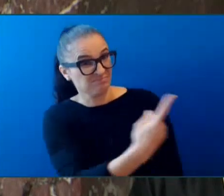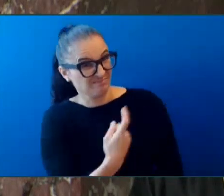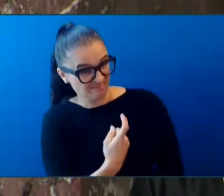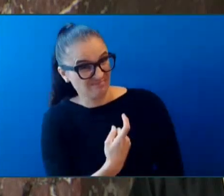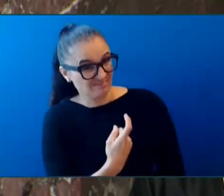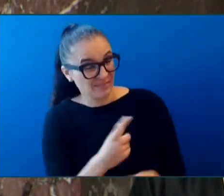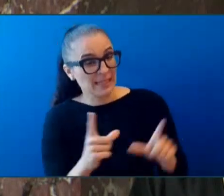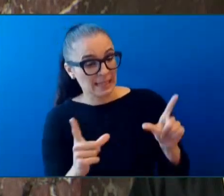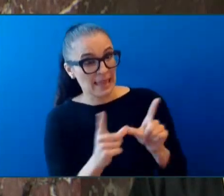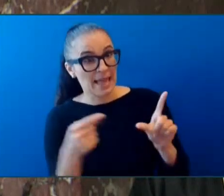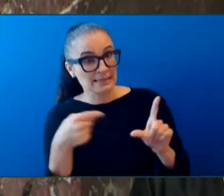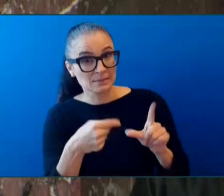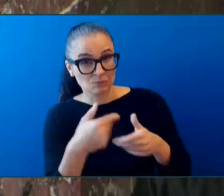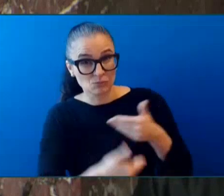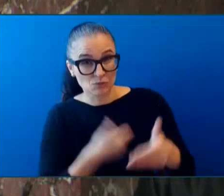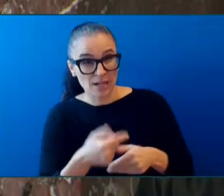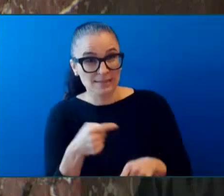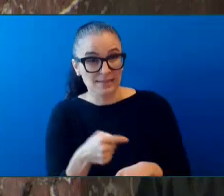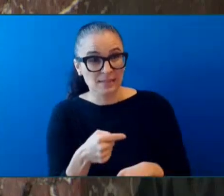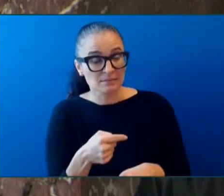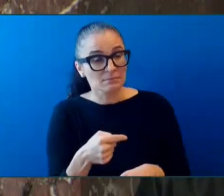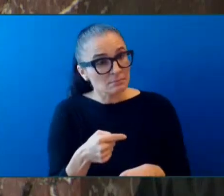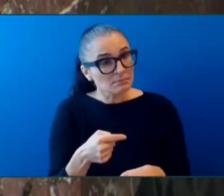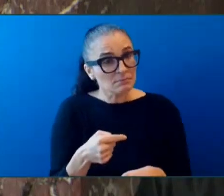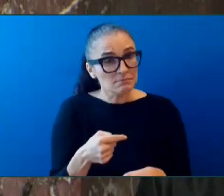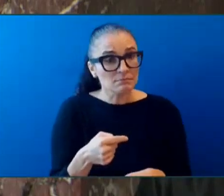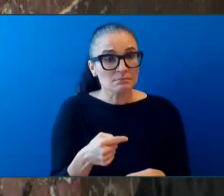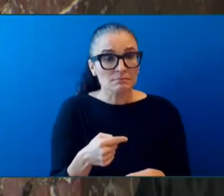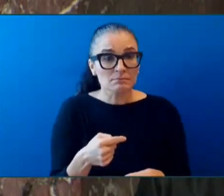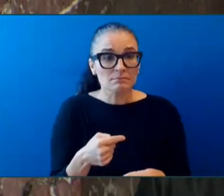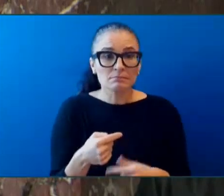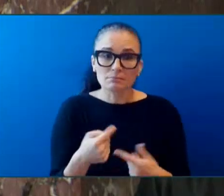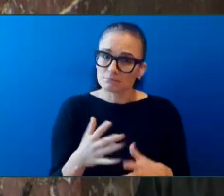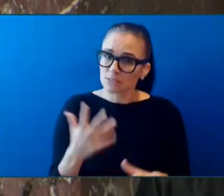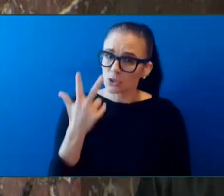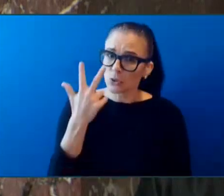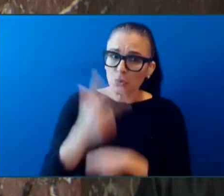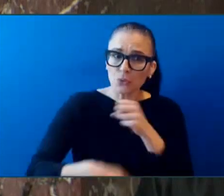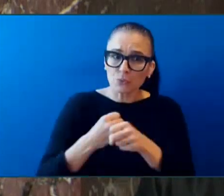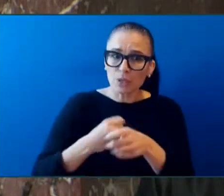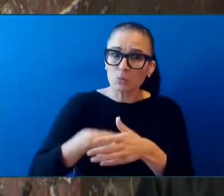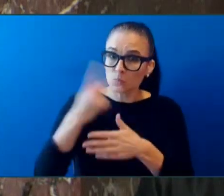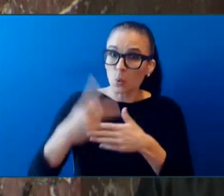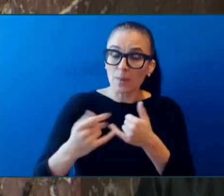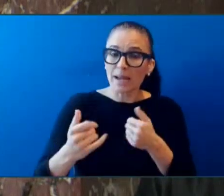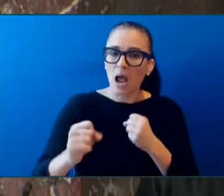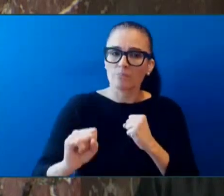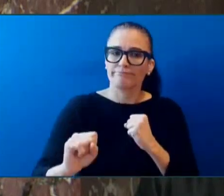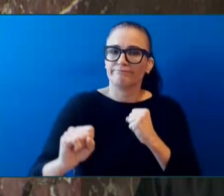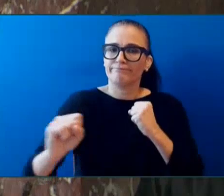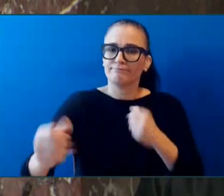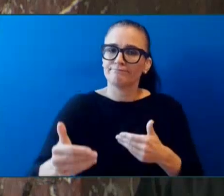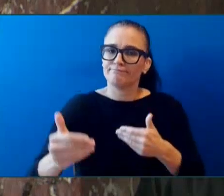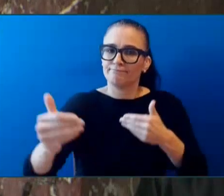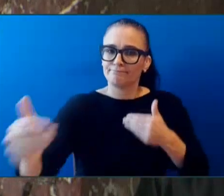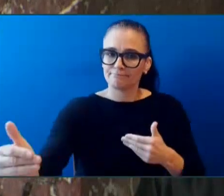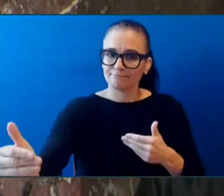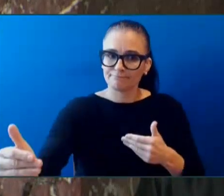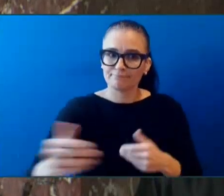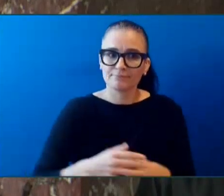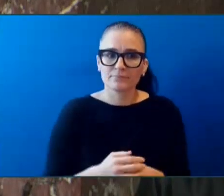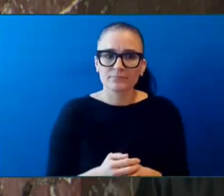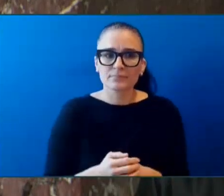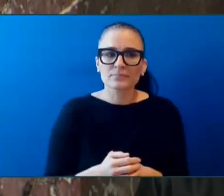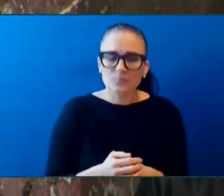extended. We are working with water users around the province to make sure that the licensing is done in a good way, because as my friend would acknowledge, if